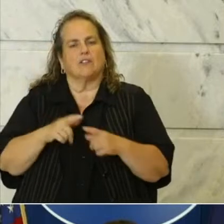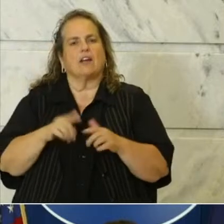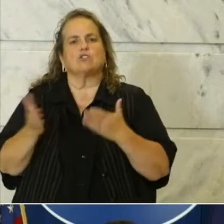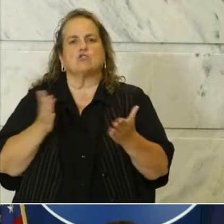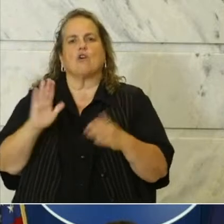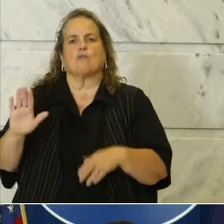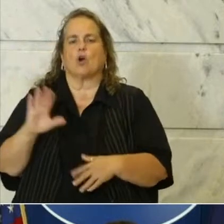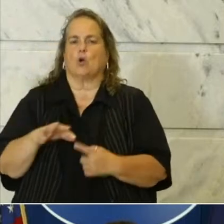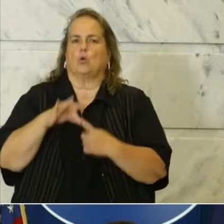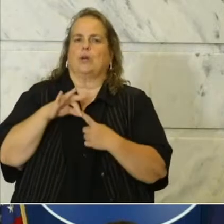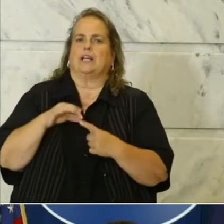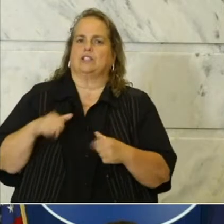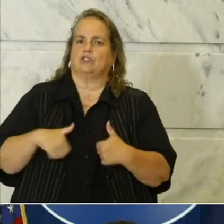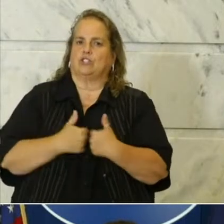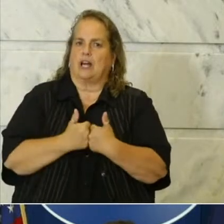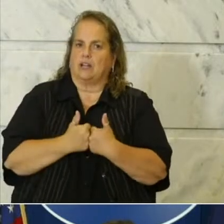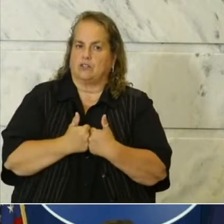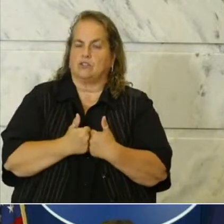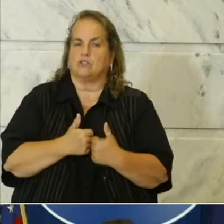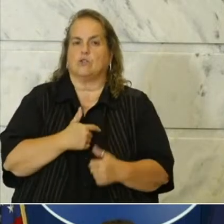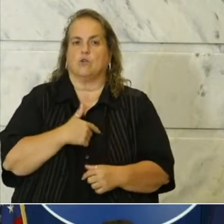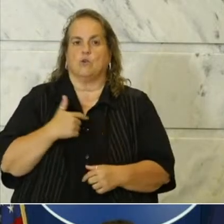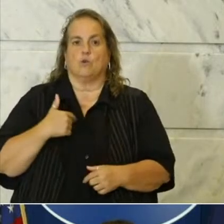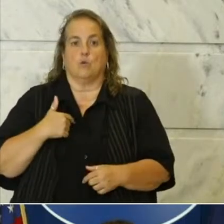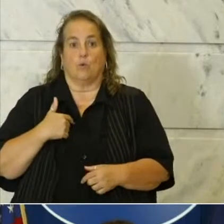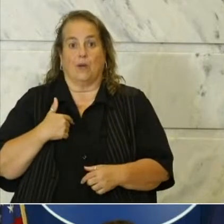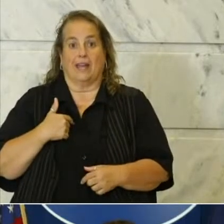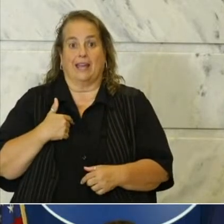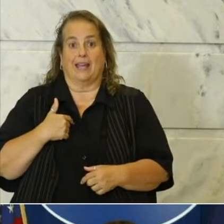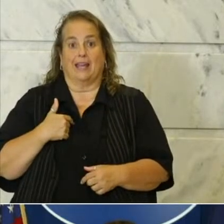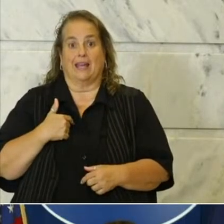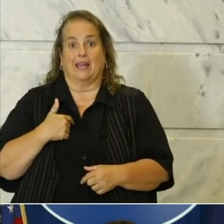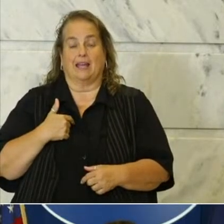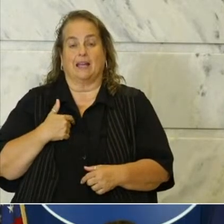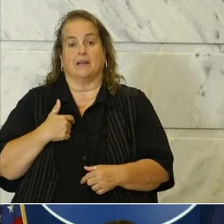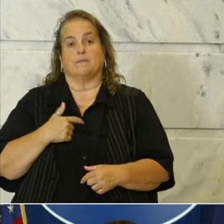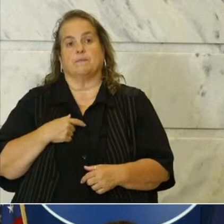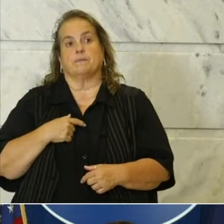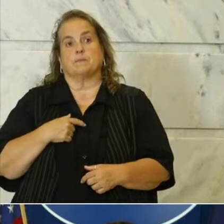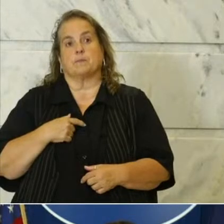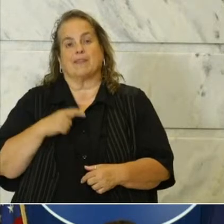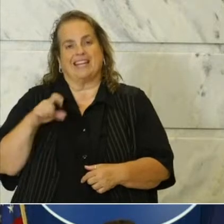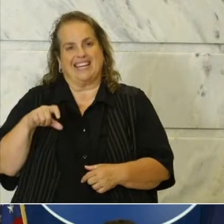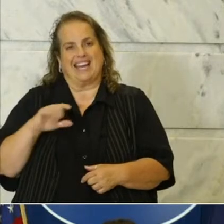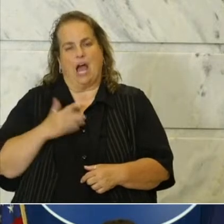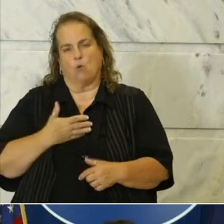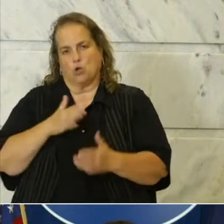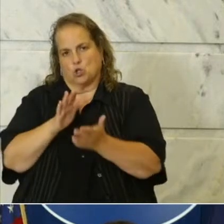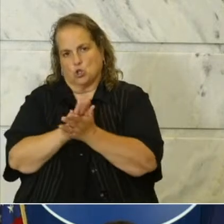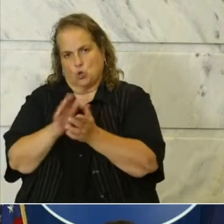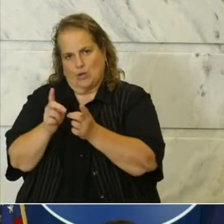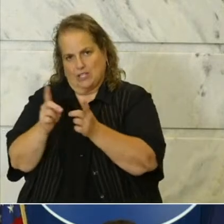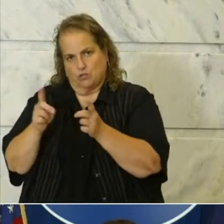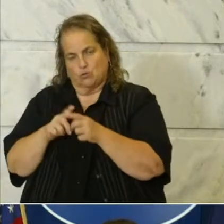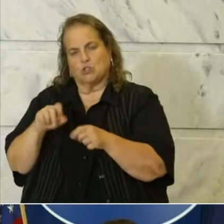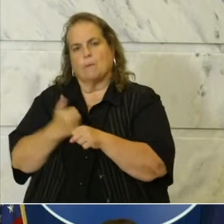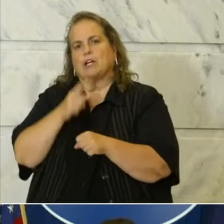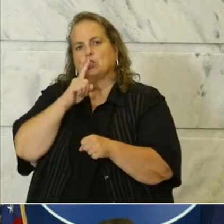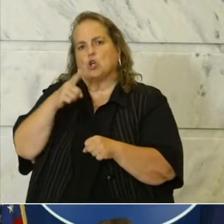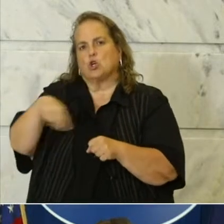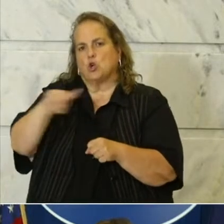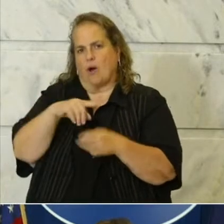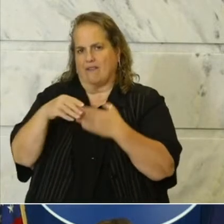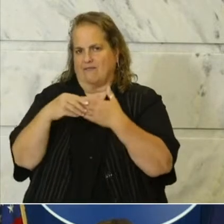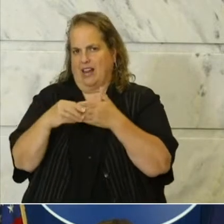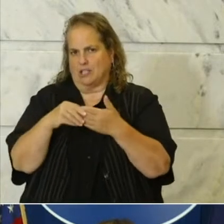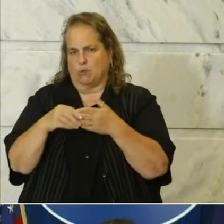challenges. We need our school districts to make sure that they are flexible in order to keep